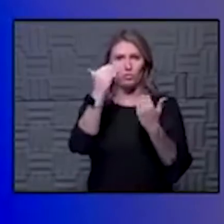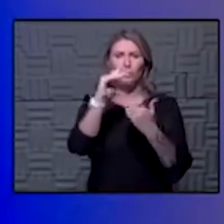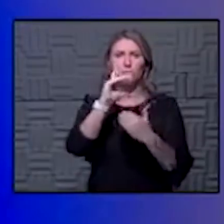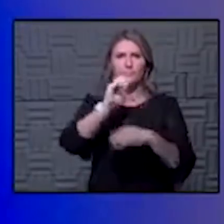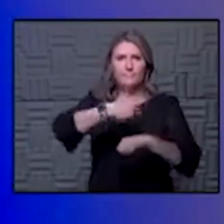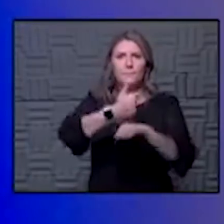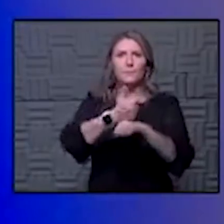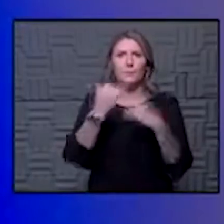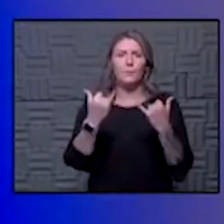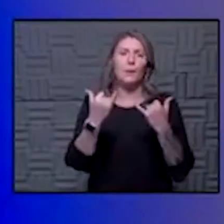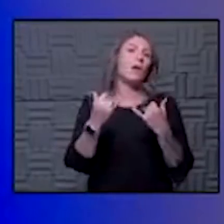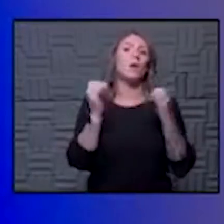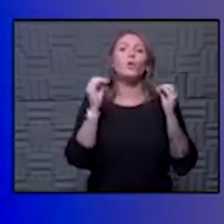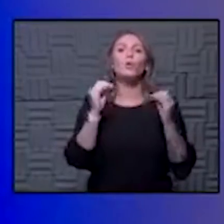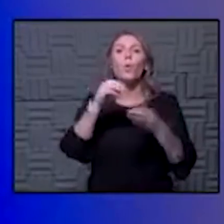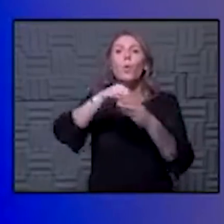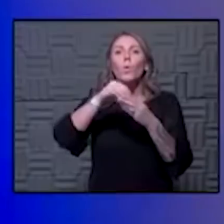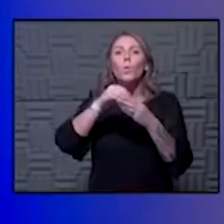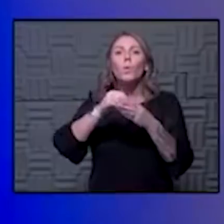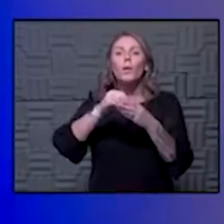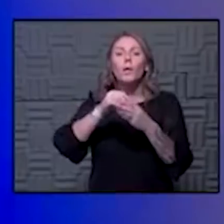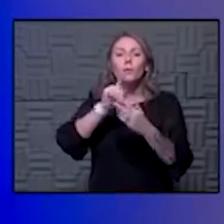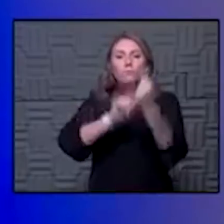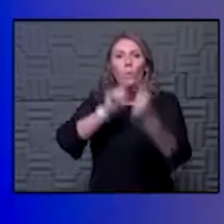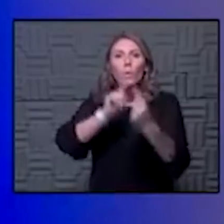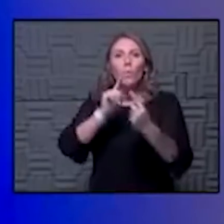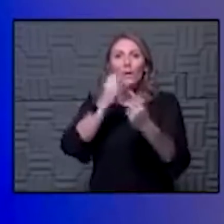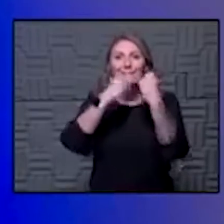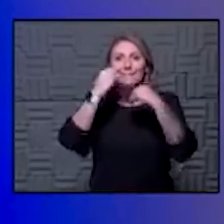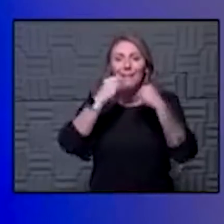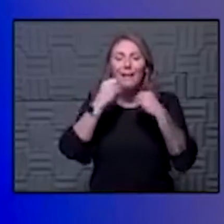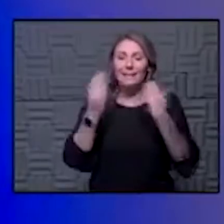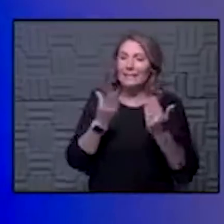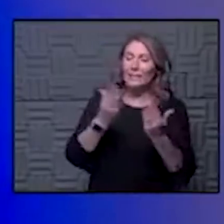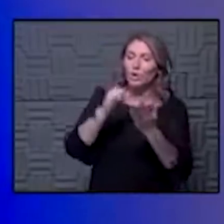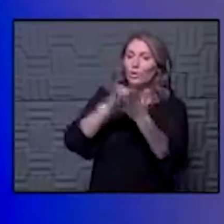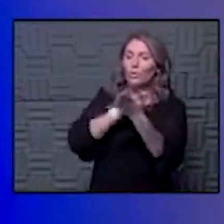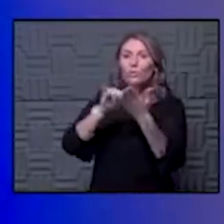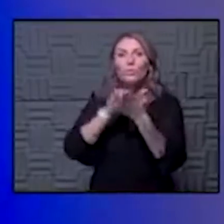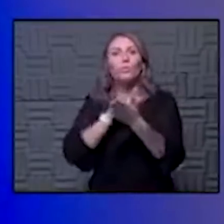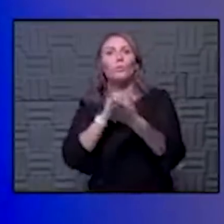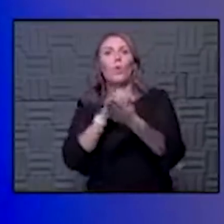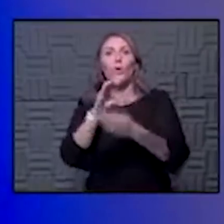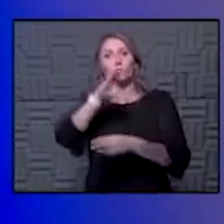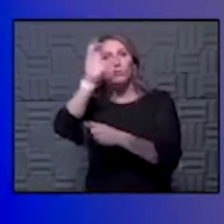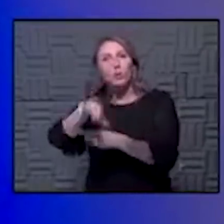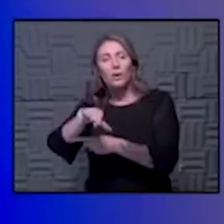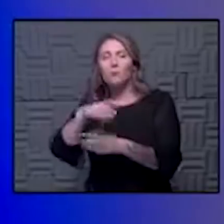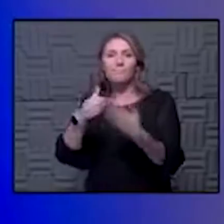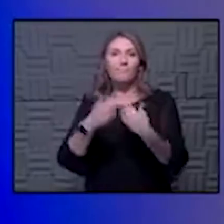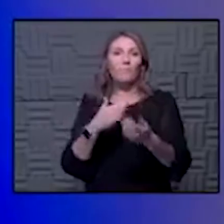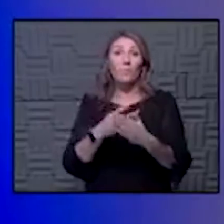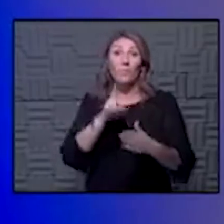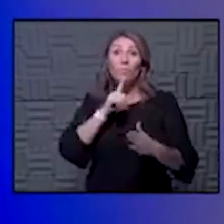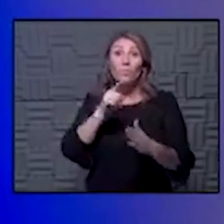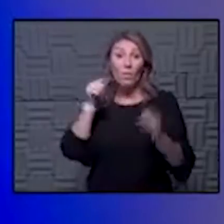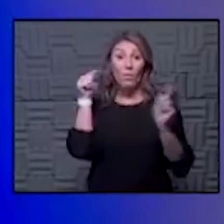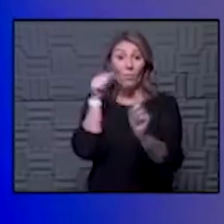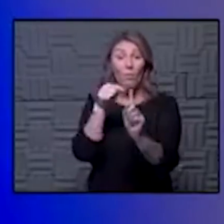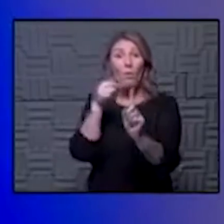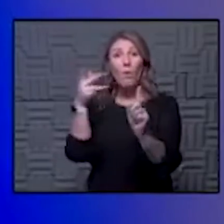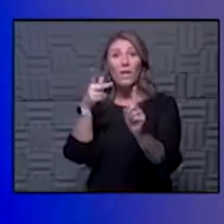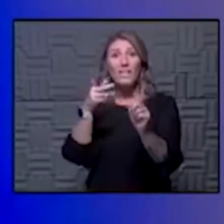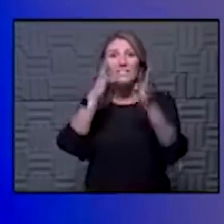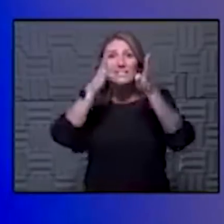where no in-person dining, whether it's here or New York or Chicago. I think it really boils down to the